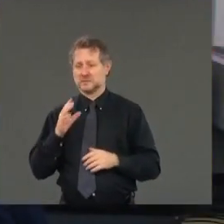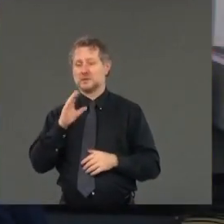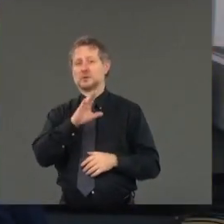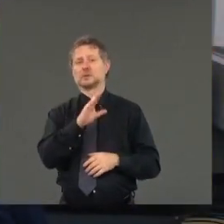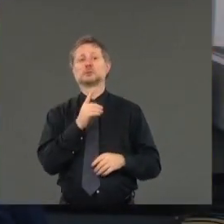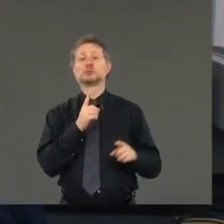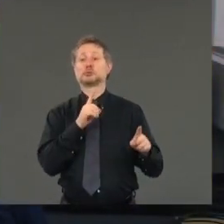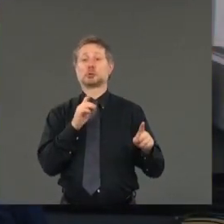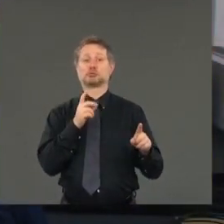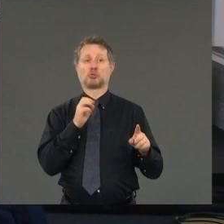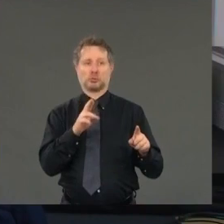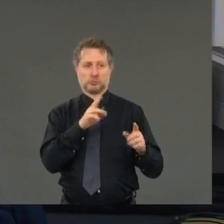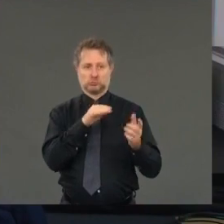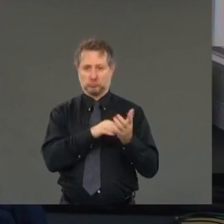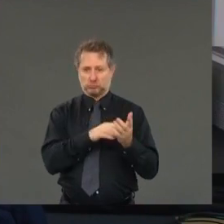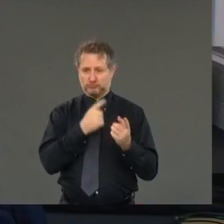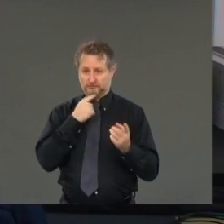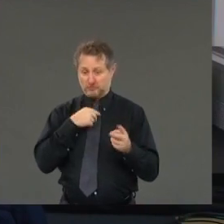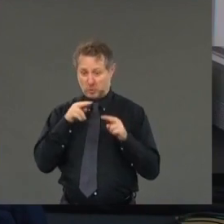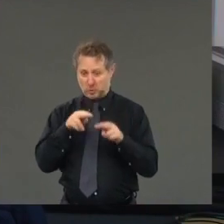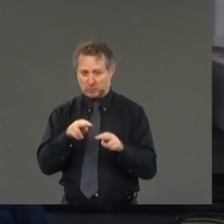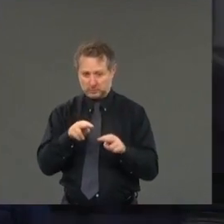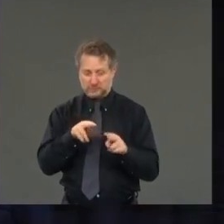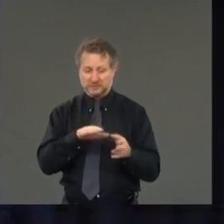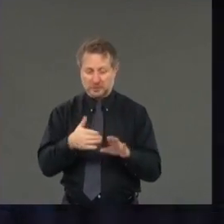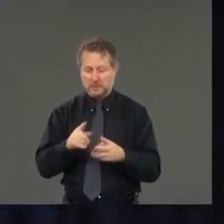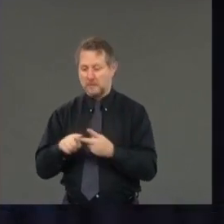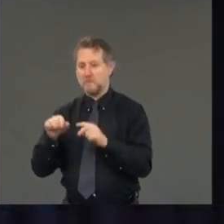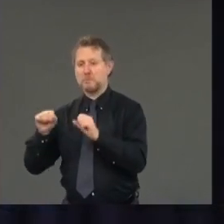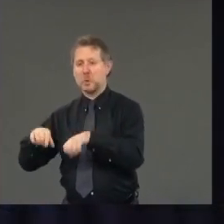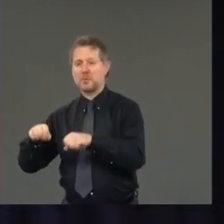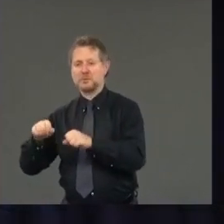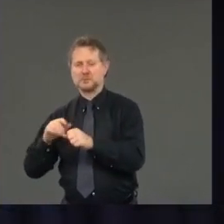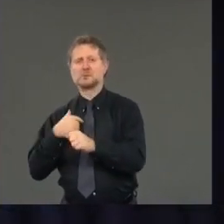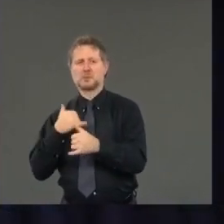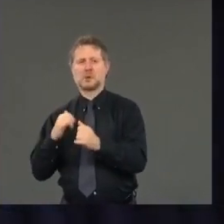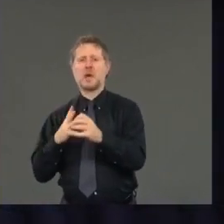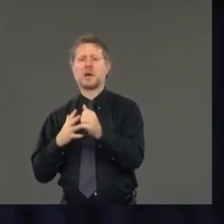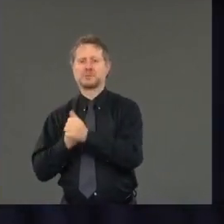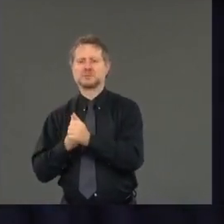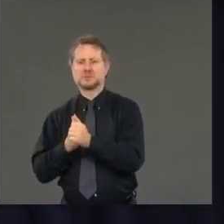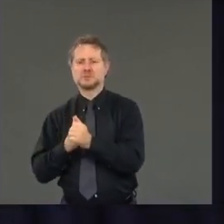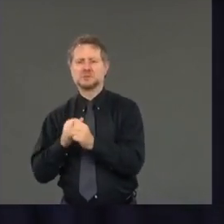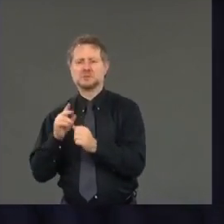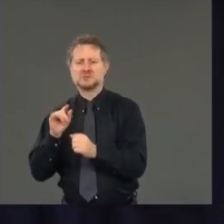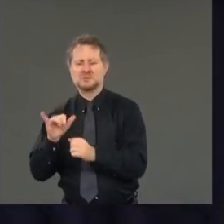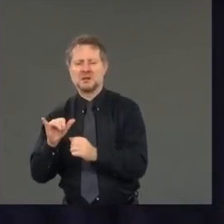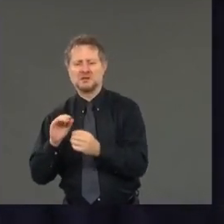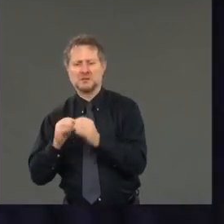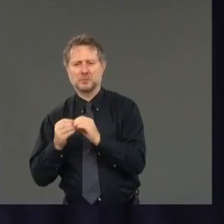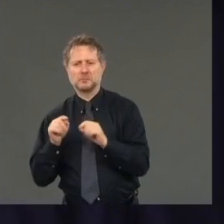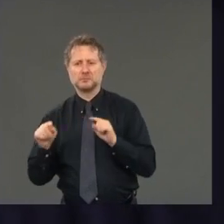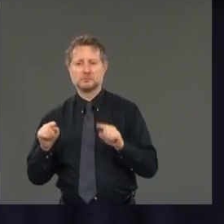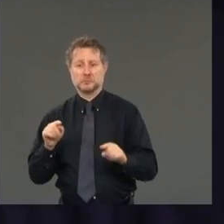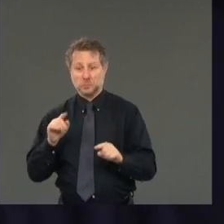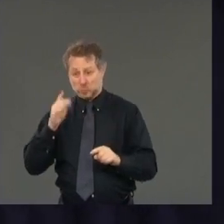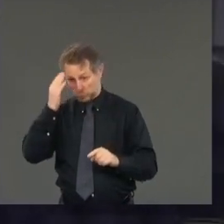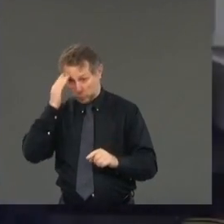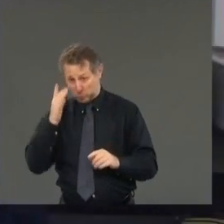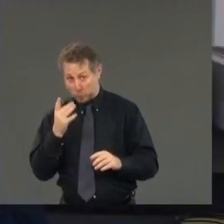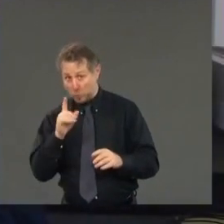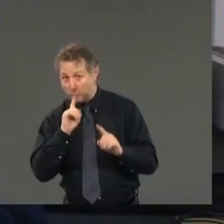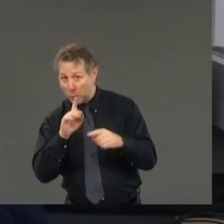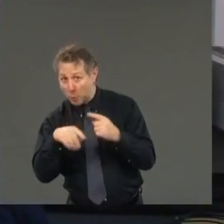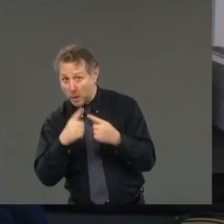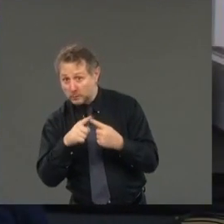deaths. These are the numbers that we have. We continue to update that data that's there. Do you have a timeline for when? Right now, what's